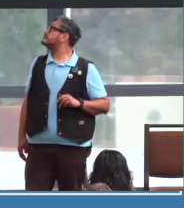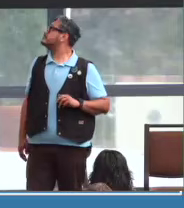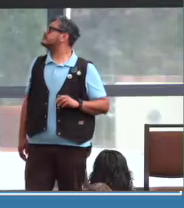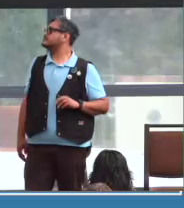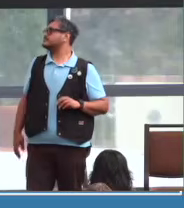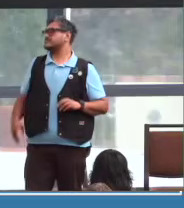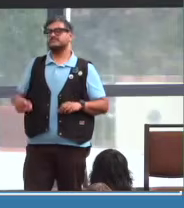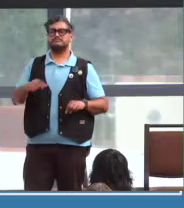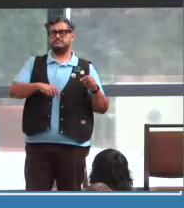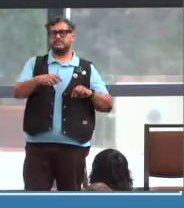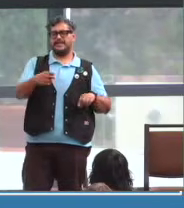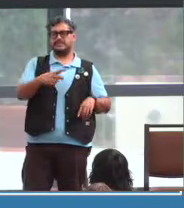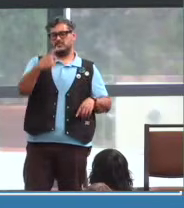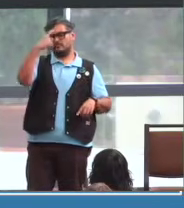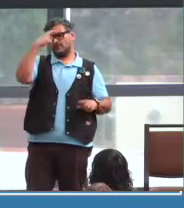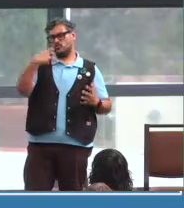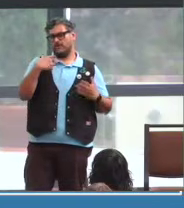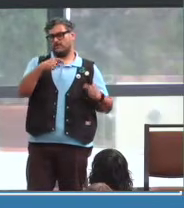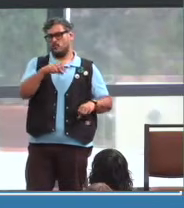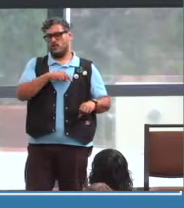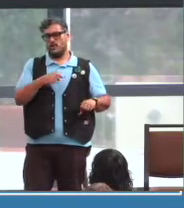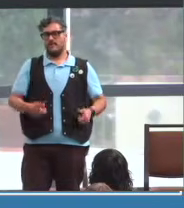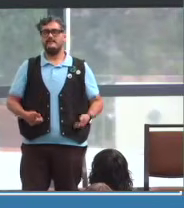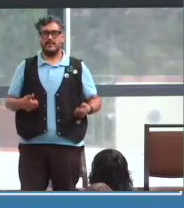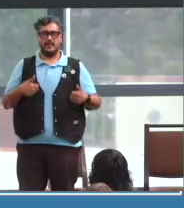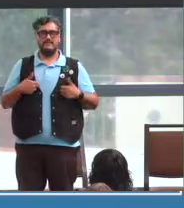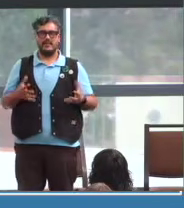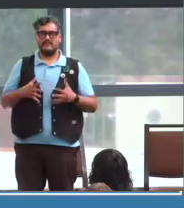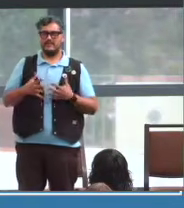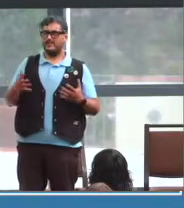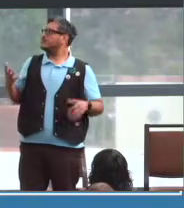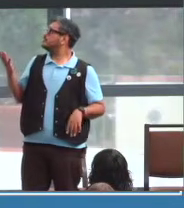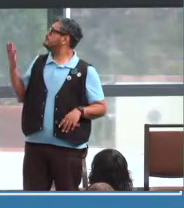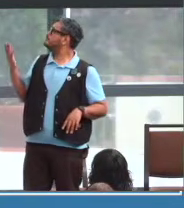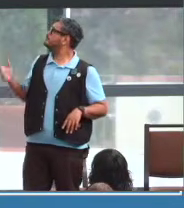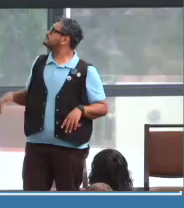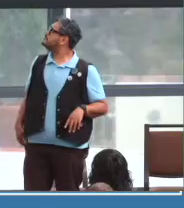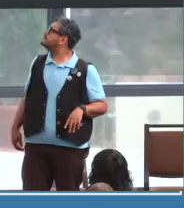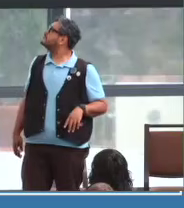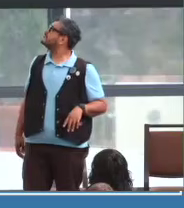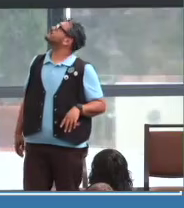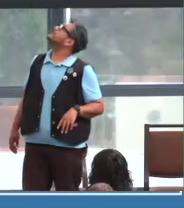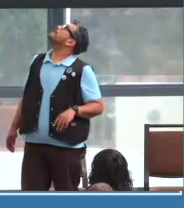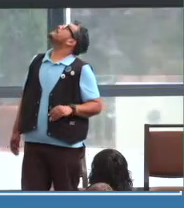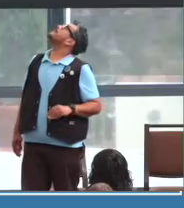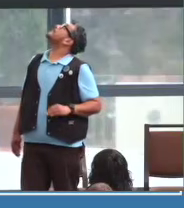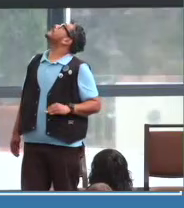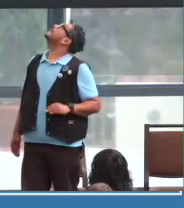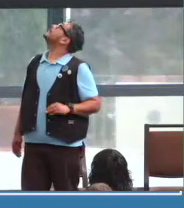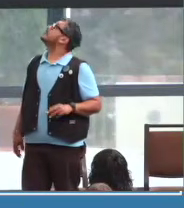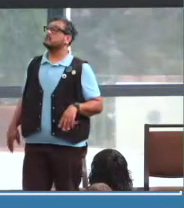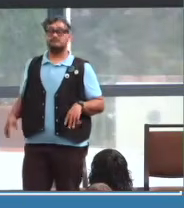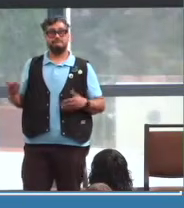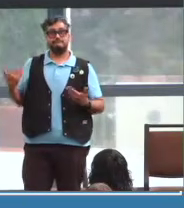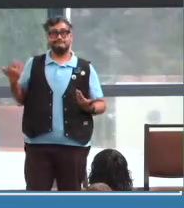So getting back to mental health, fatigue, and quality of life. So there's a large burden of this in our lupus and Sjogren's disease patients, as you